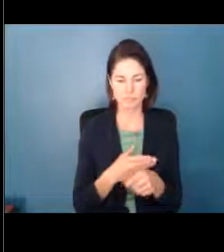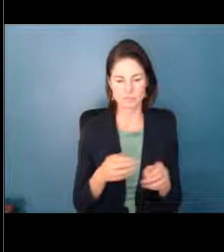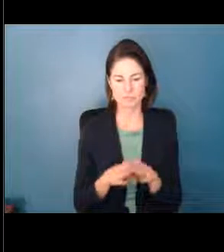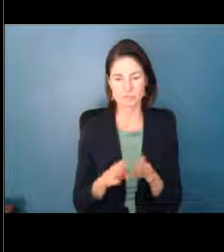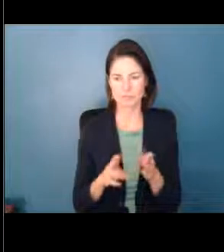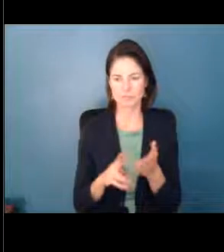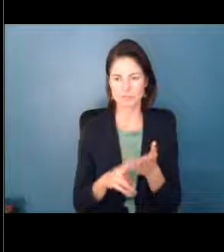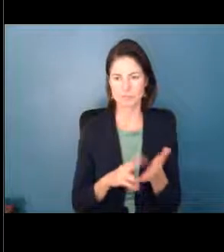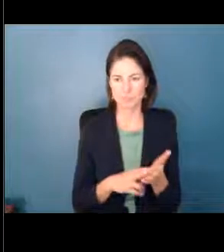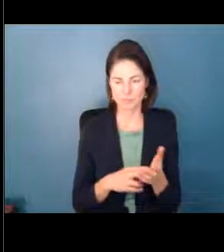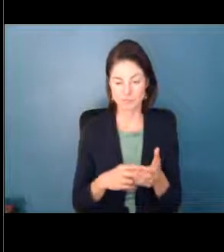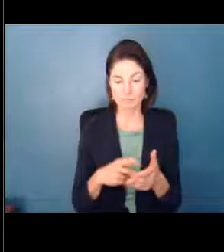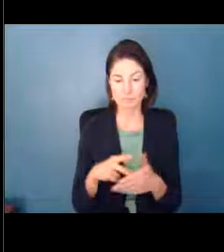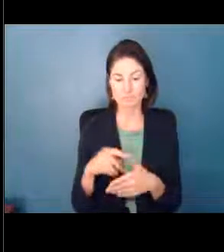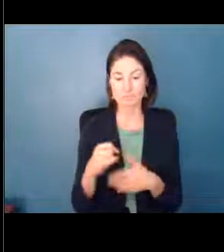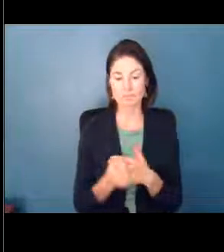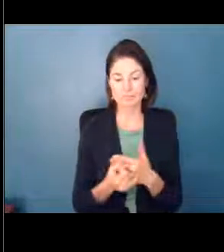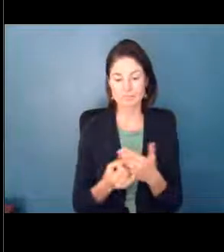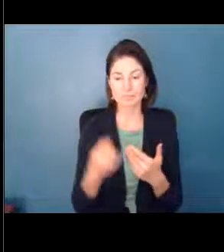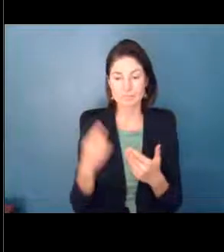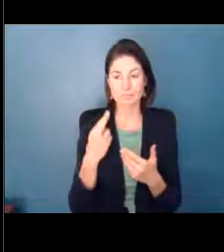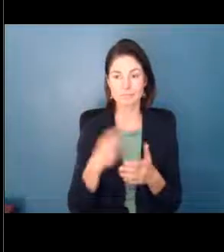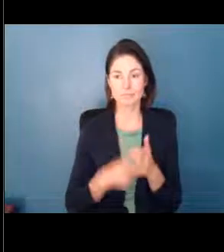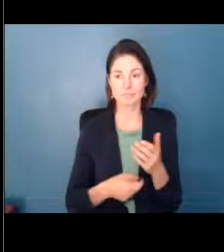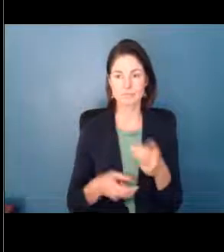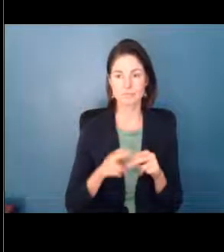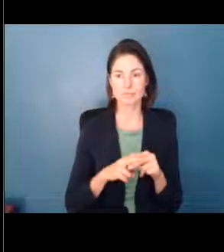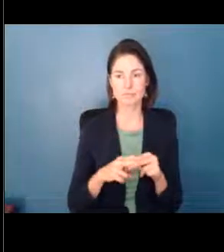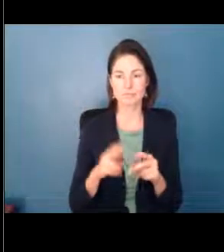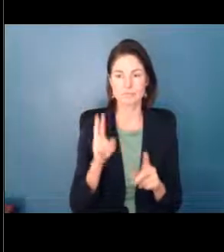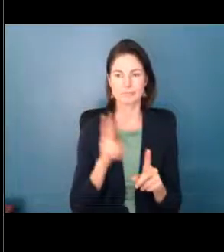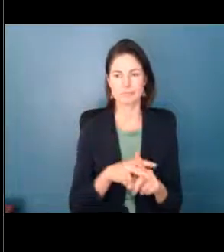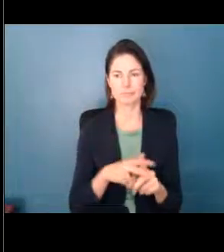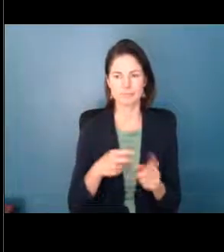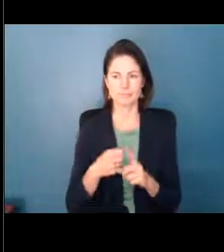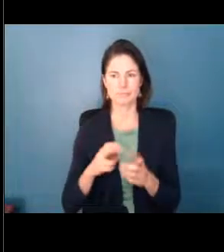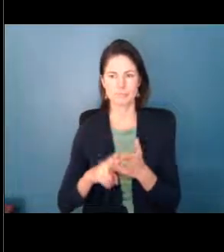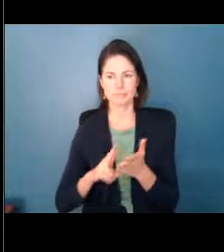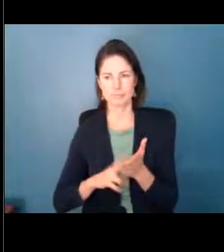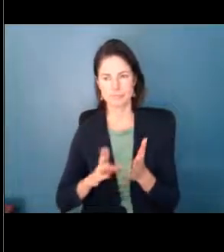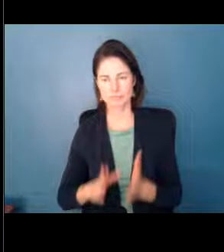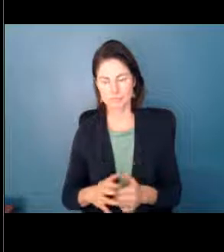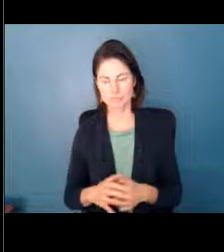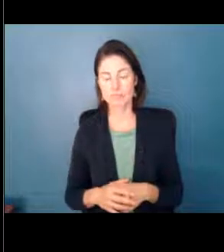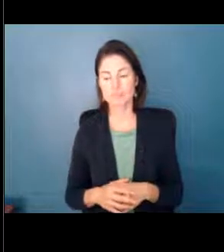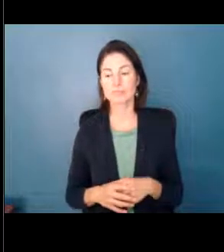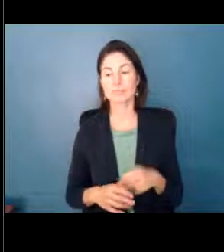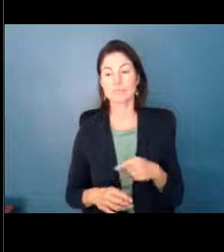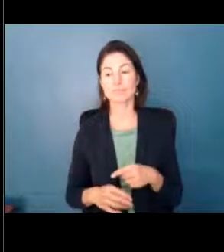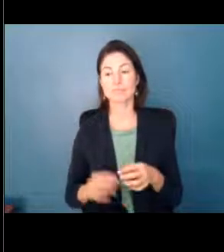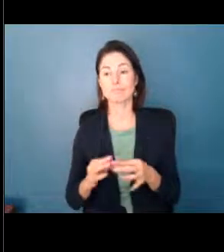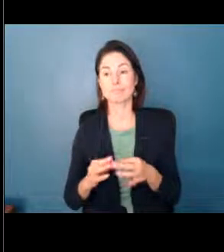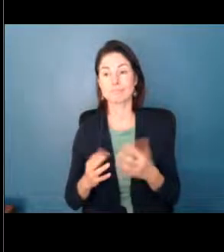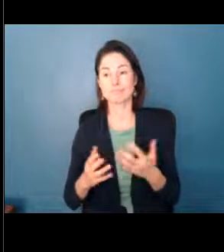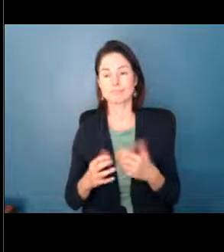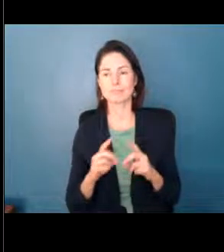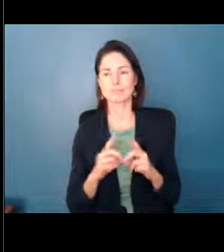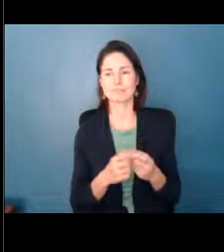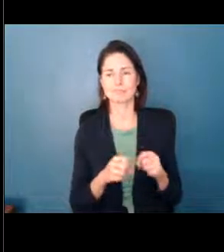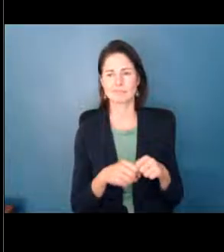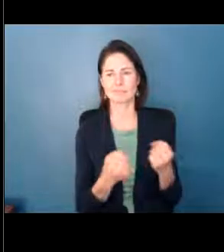The project realized cost increases due to claims that were filed by the contractor. The contractor contended that the department breached the contract